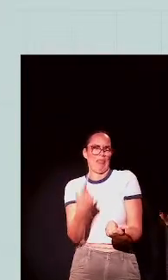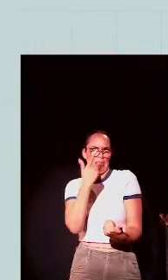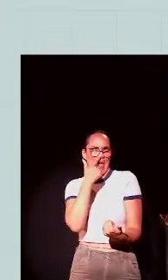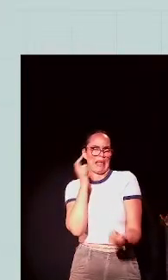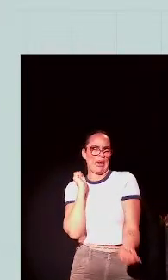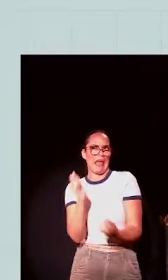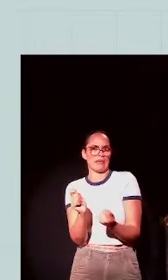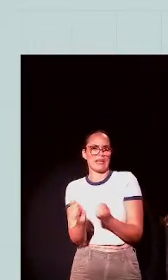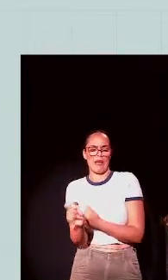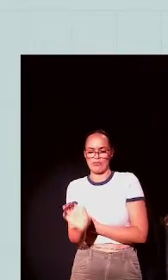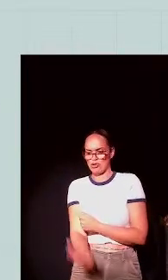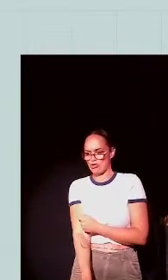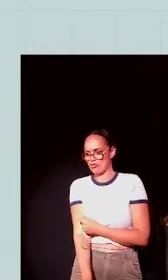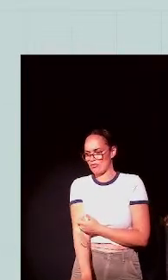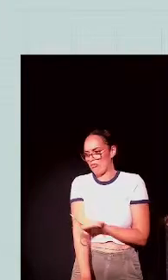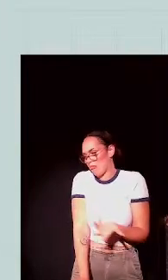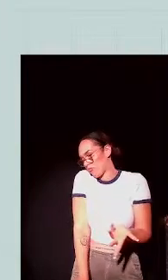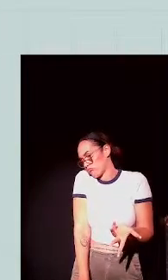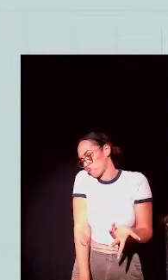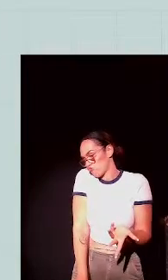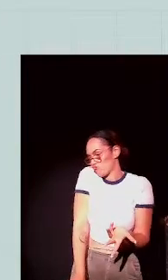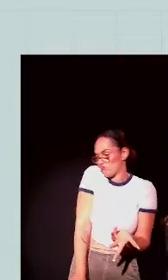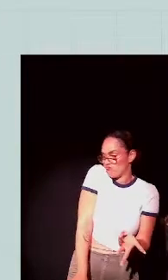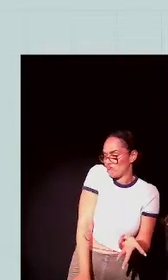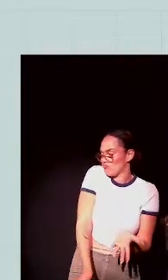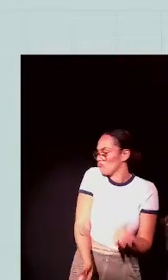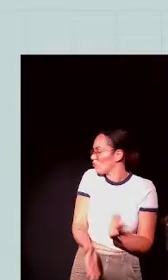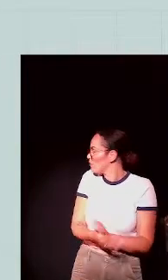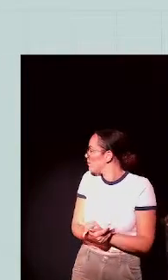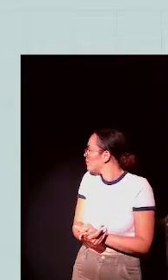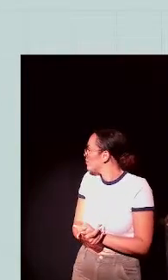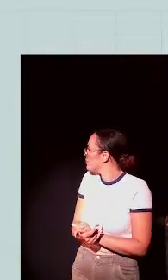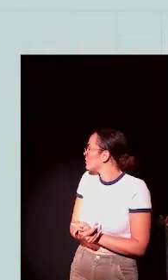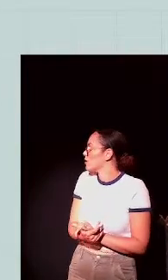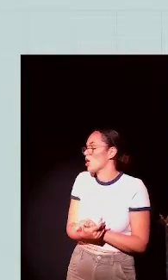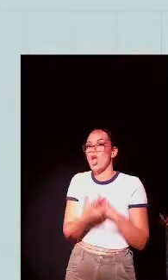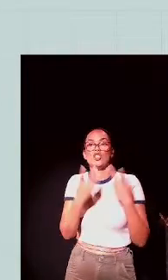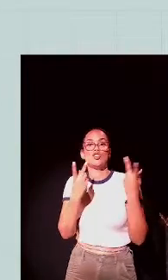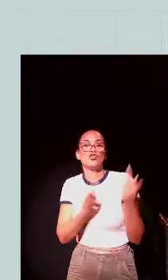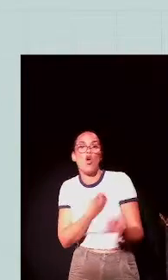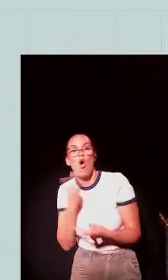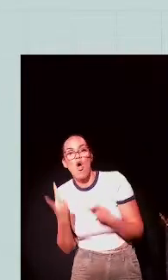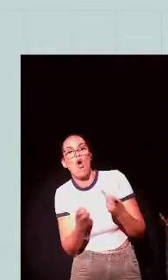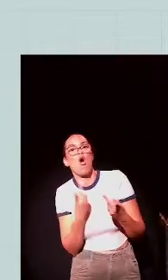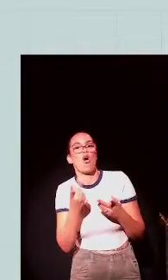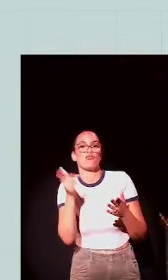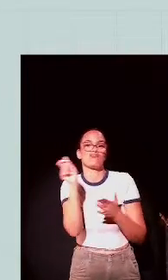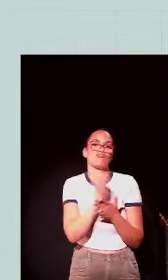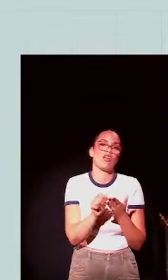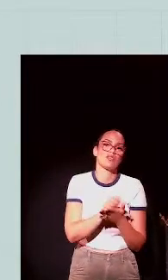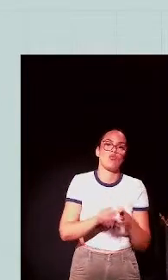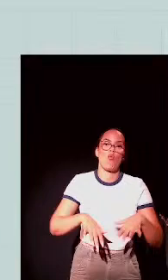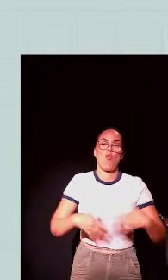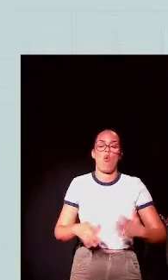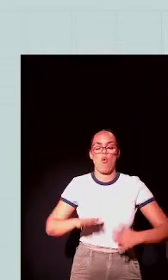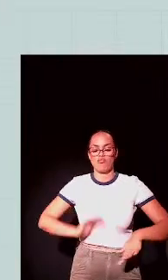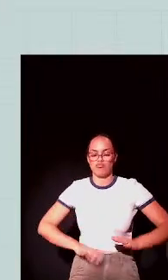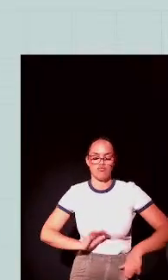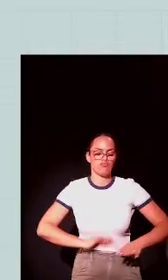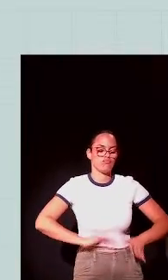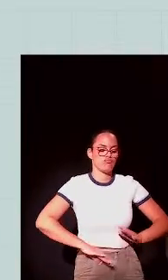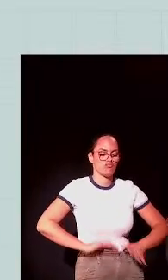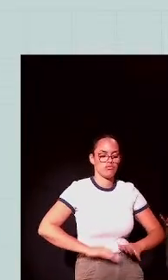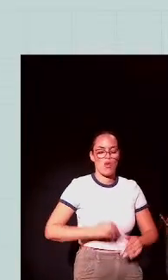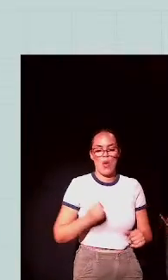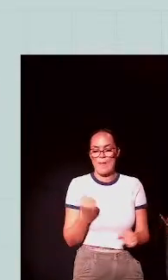different, basically. But yeah, you can do things like songwriting or drumming circles or making, little beats or